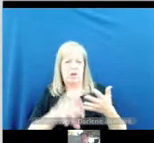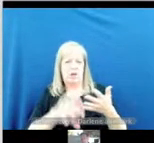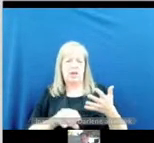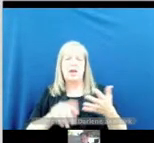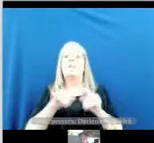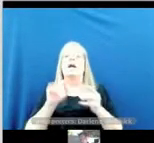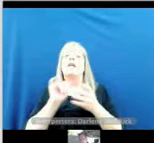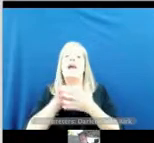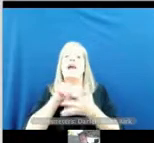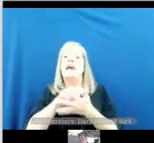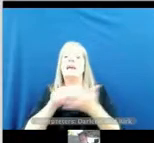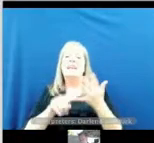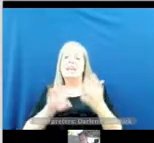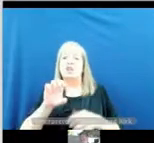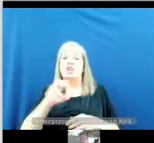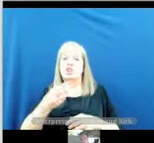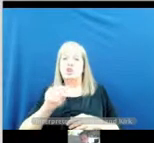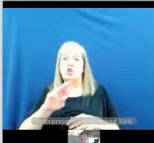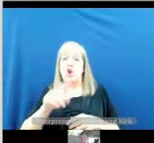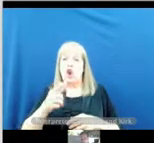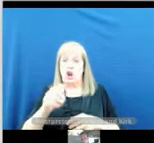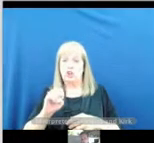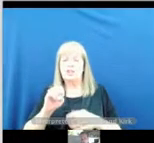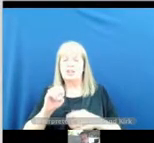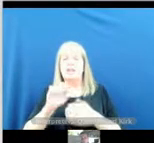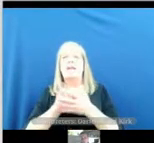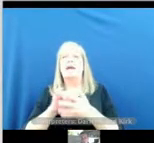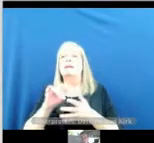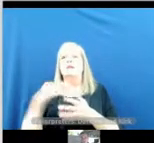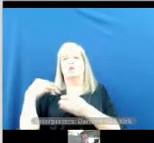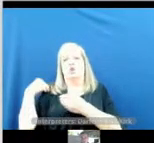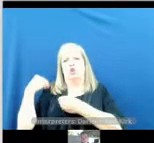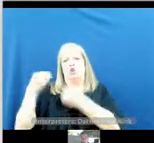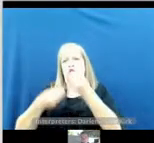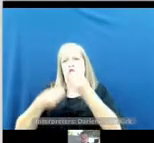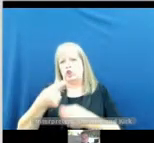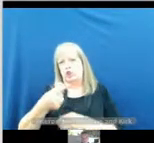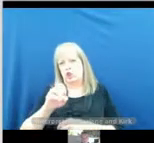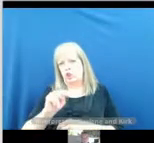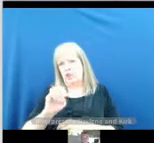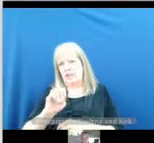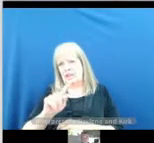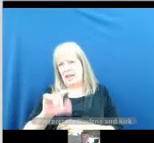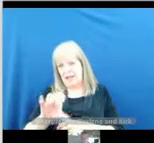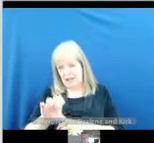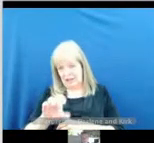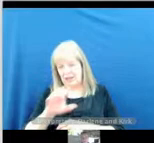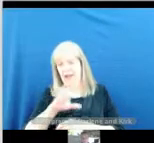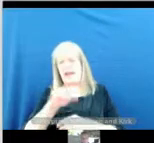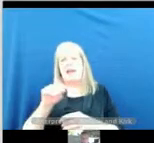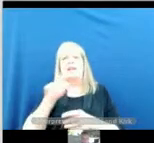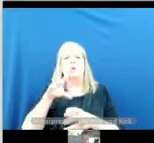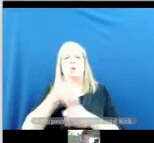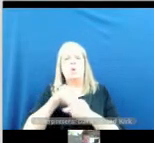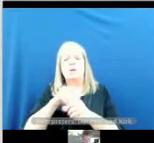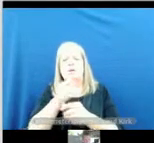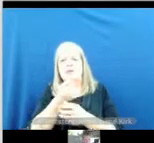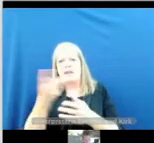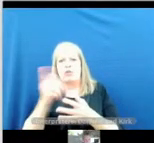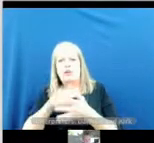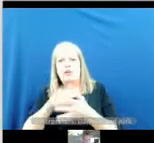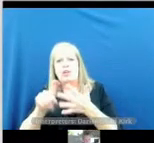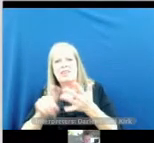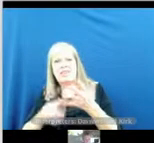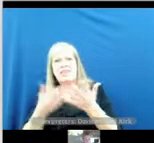genetic condition that is a combination of different aspects that are impacted.